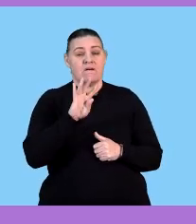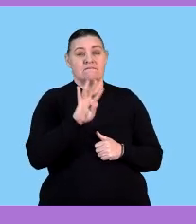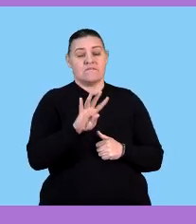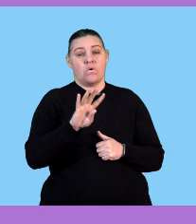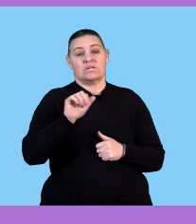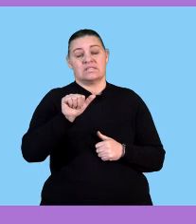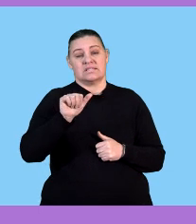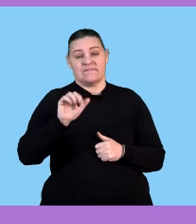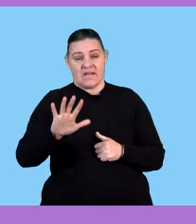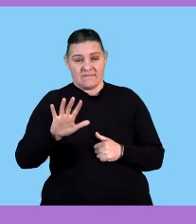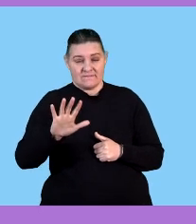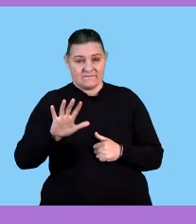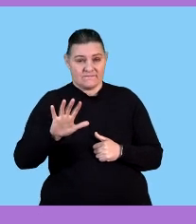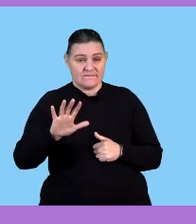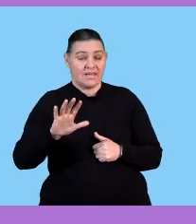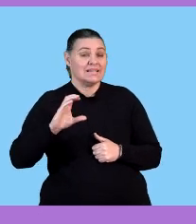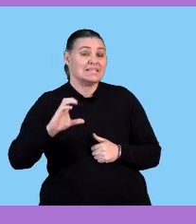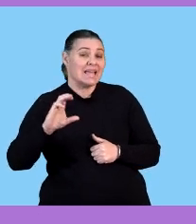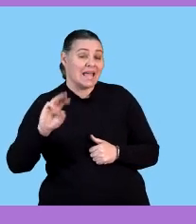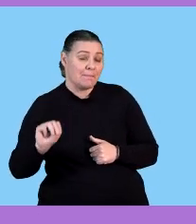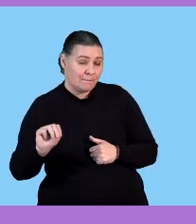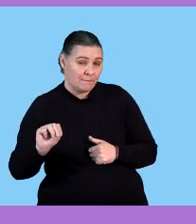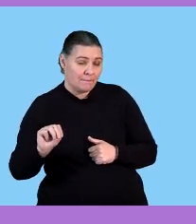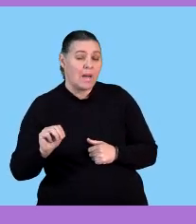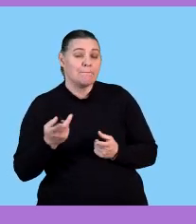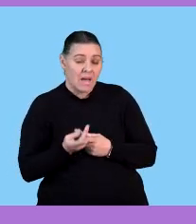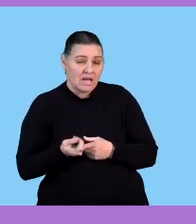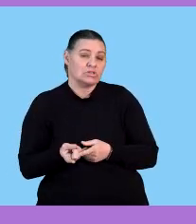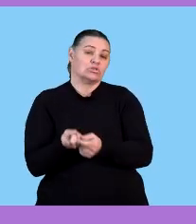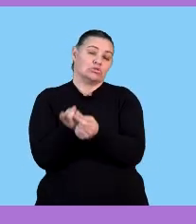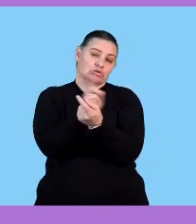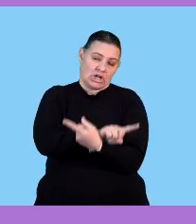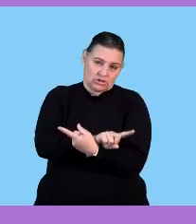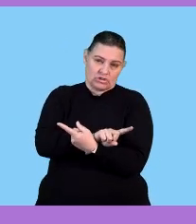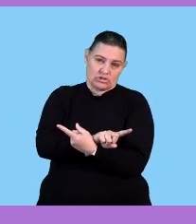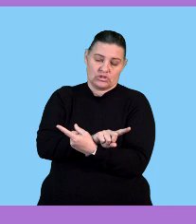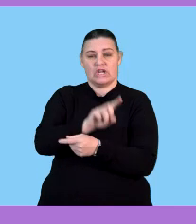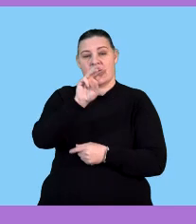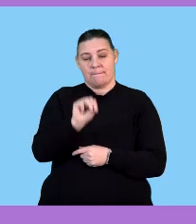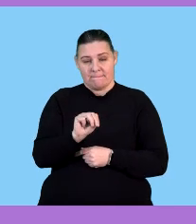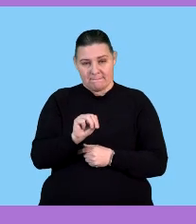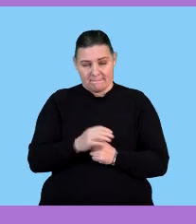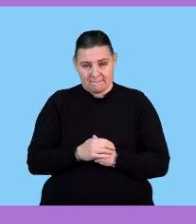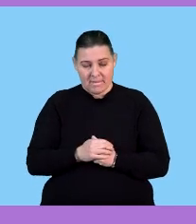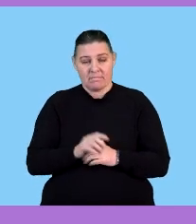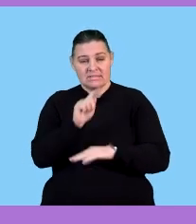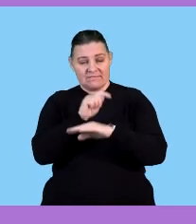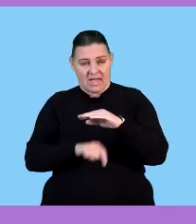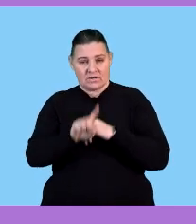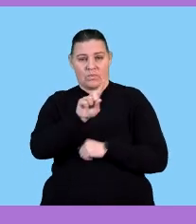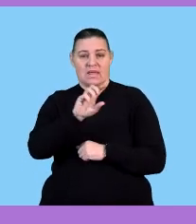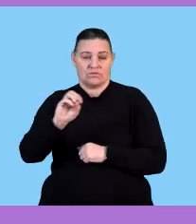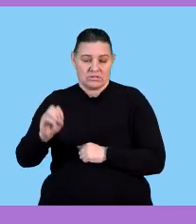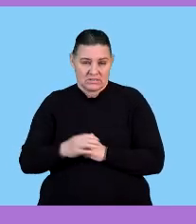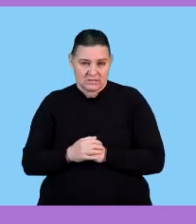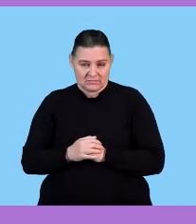get 465. However, that's in centimeters. Ooh, we've got to divide that guy by